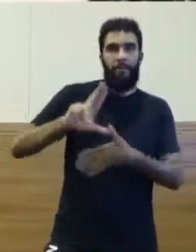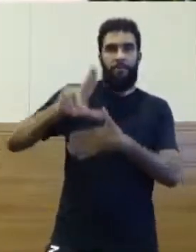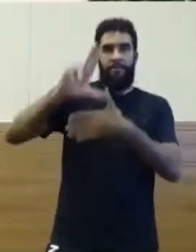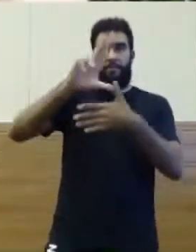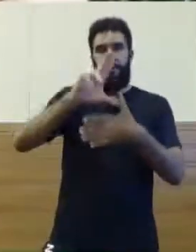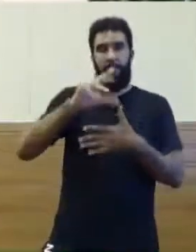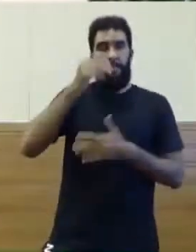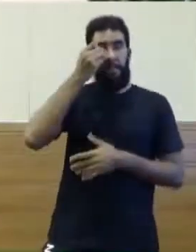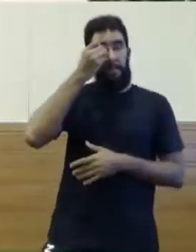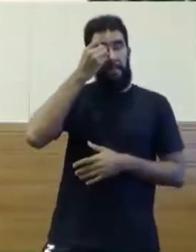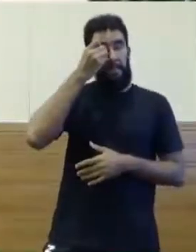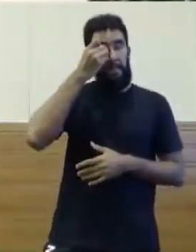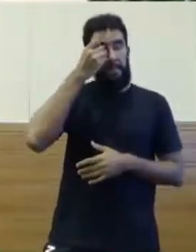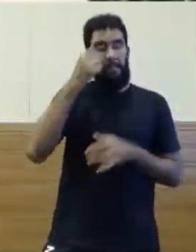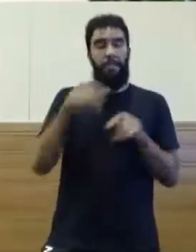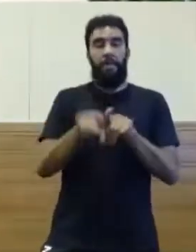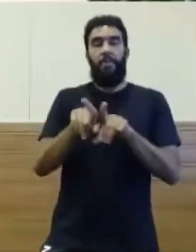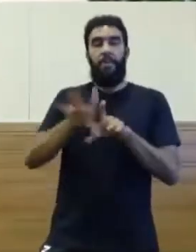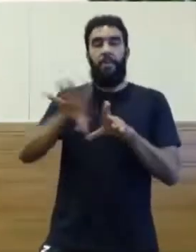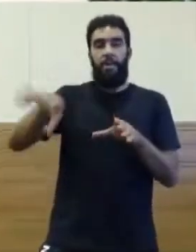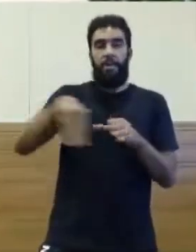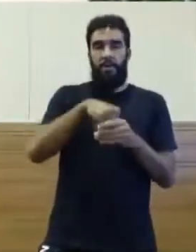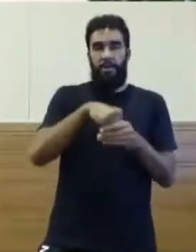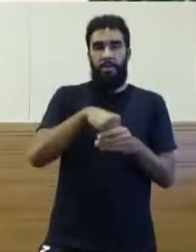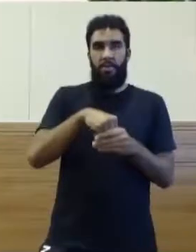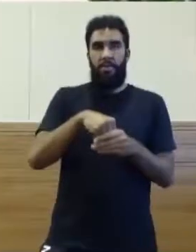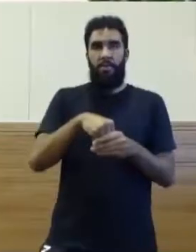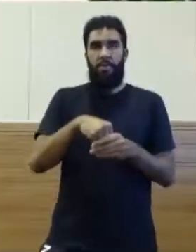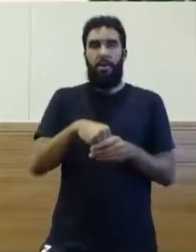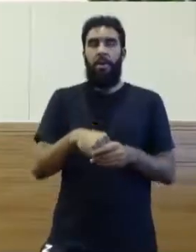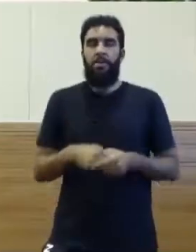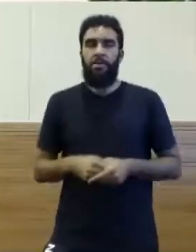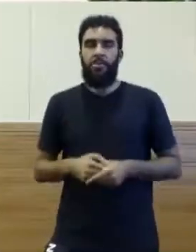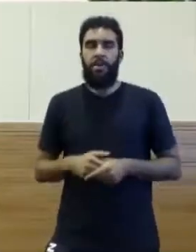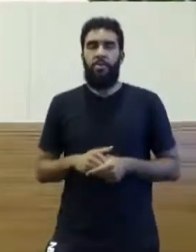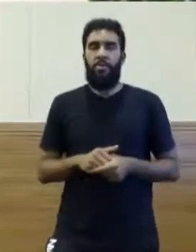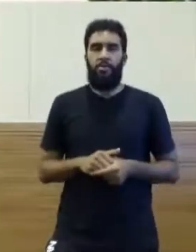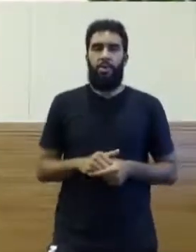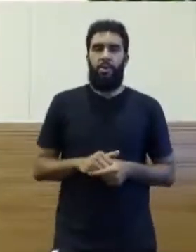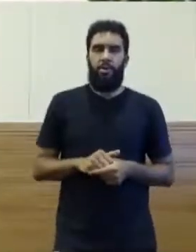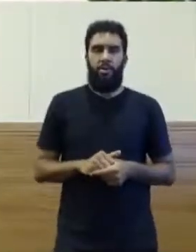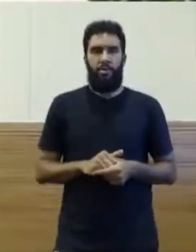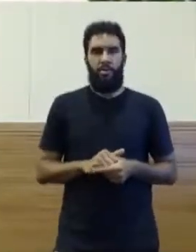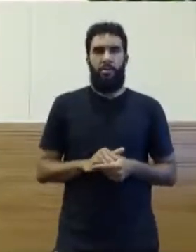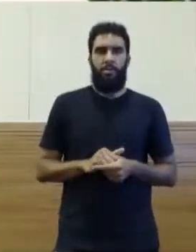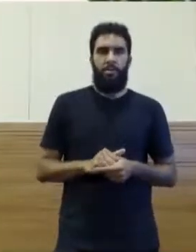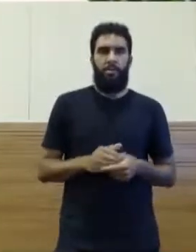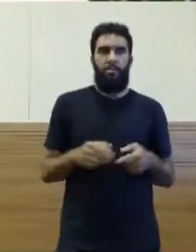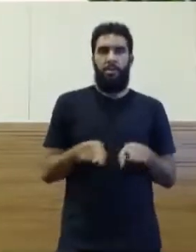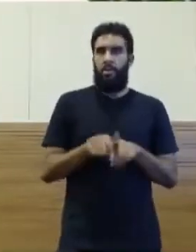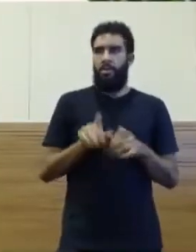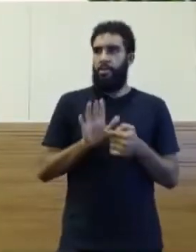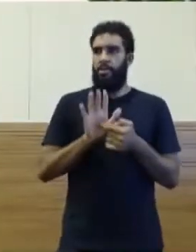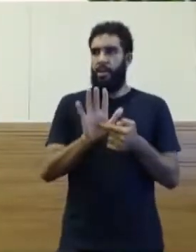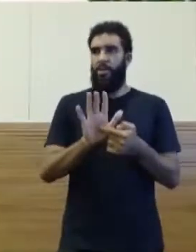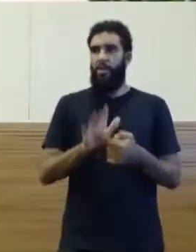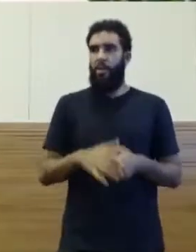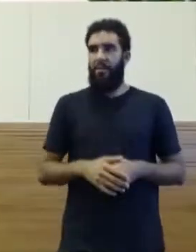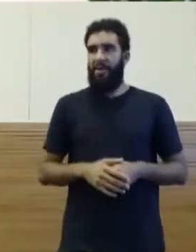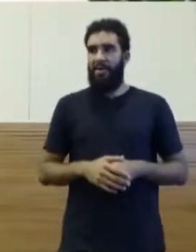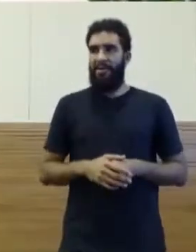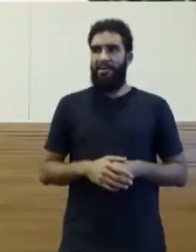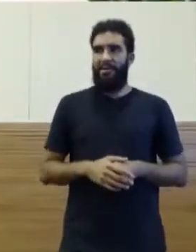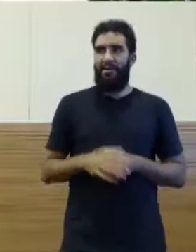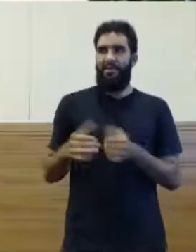as regards to what was set up in Latin America and how the implementation of these guidelines were set up. It